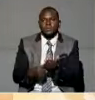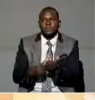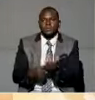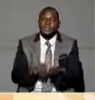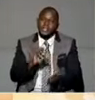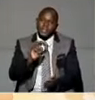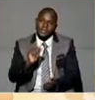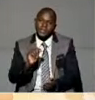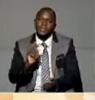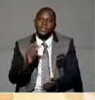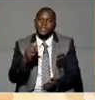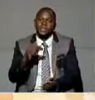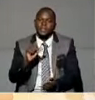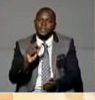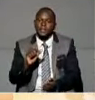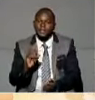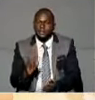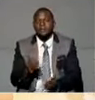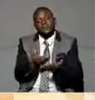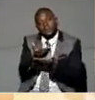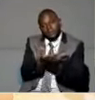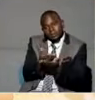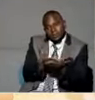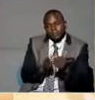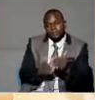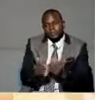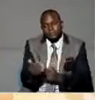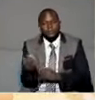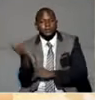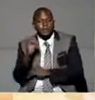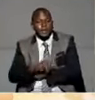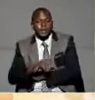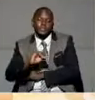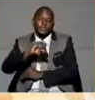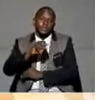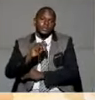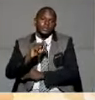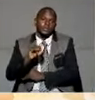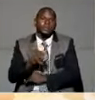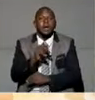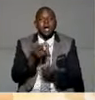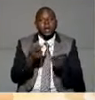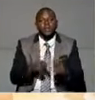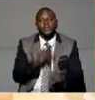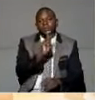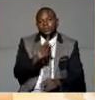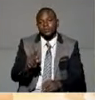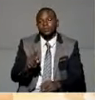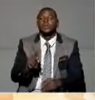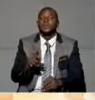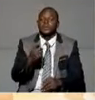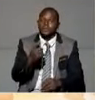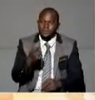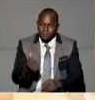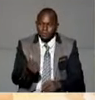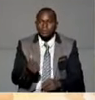Stanely Ntagali, and we've been discussing the forthcoming Janan Luwum Day that will be held in Kitgum on the 16th.